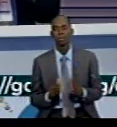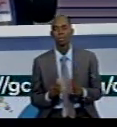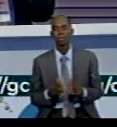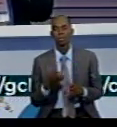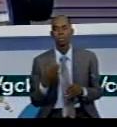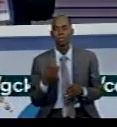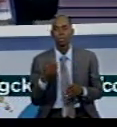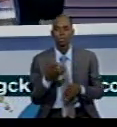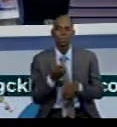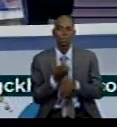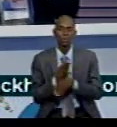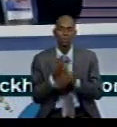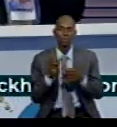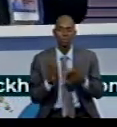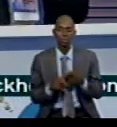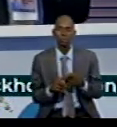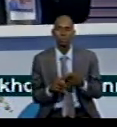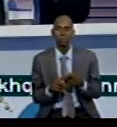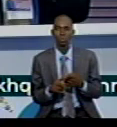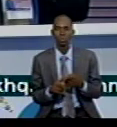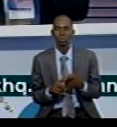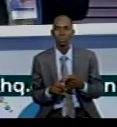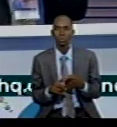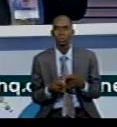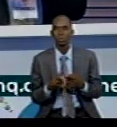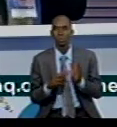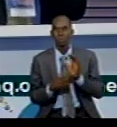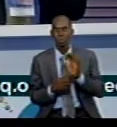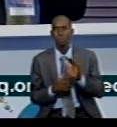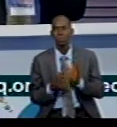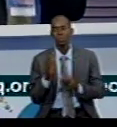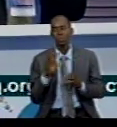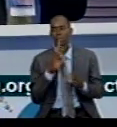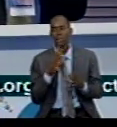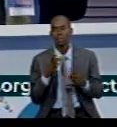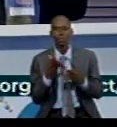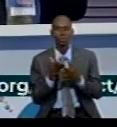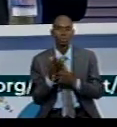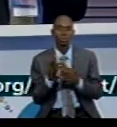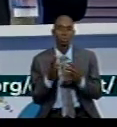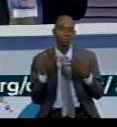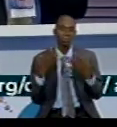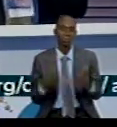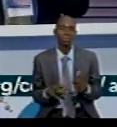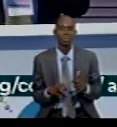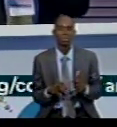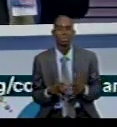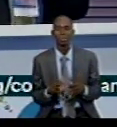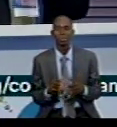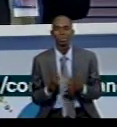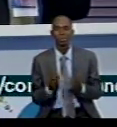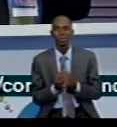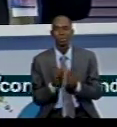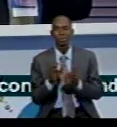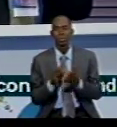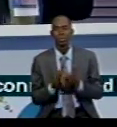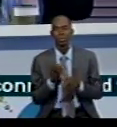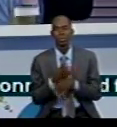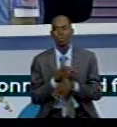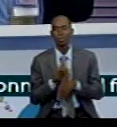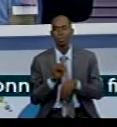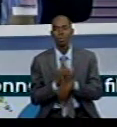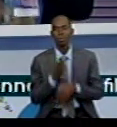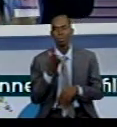you signify by waving your hand at me? Les conseillers qui sont à ma droite, si vous avez fini, est-ce que vous pouvez